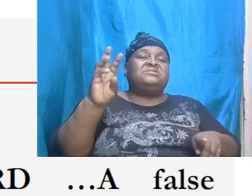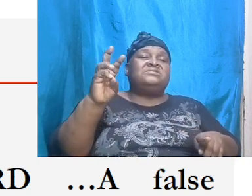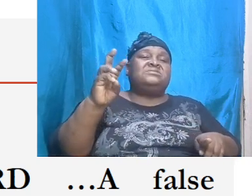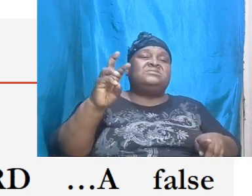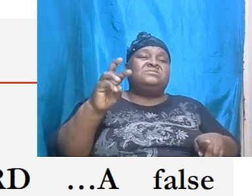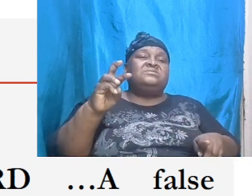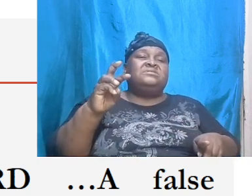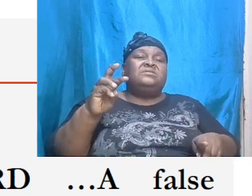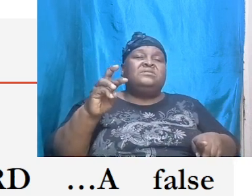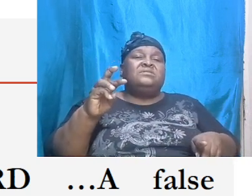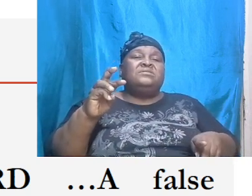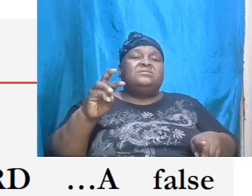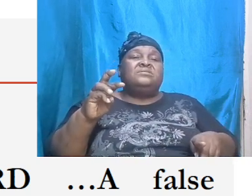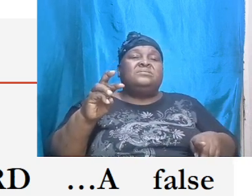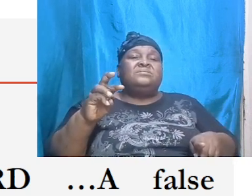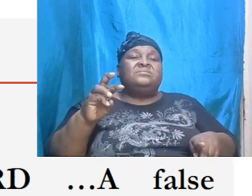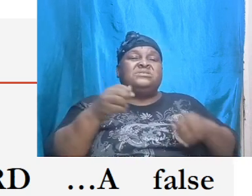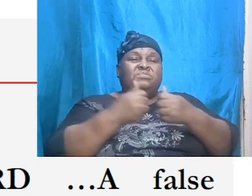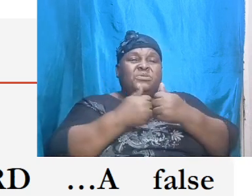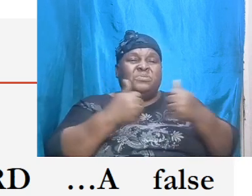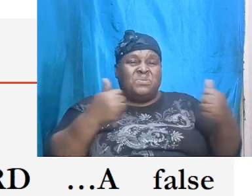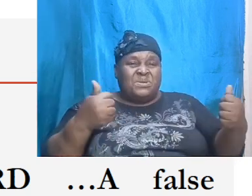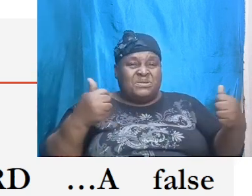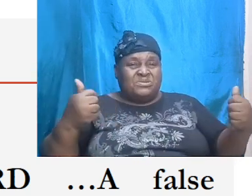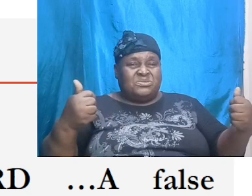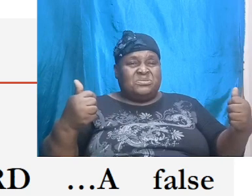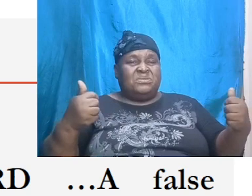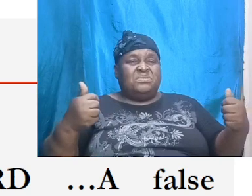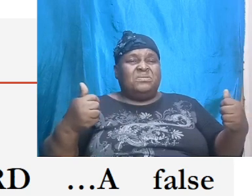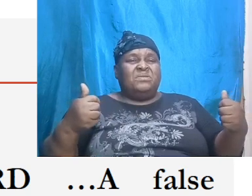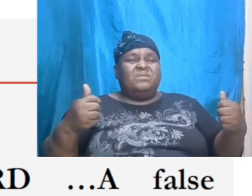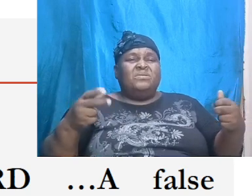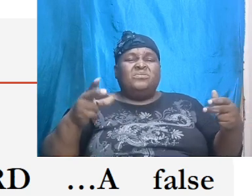Can notice all the other six has to do with a part of the body.